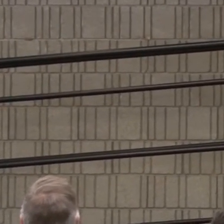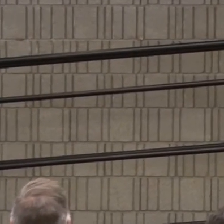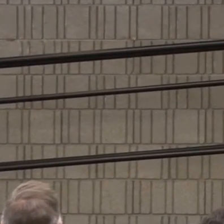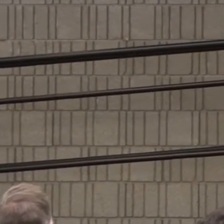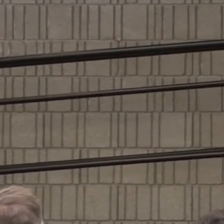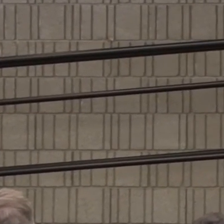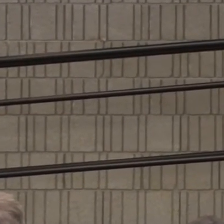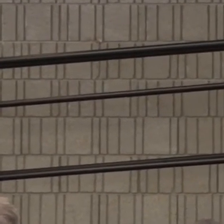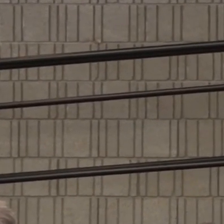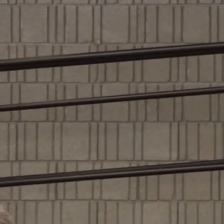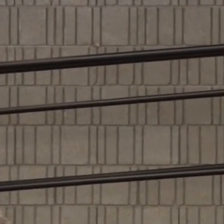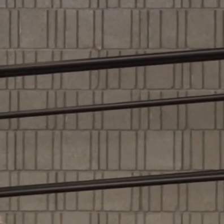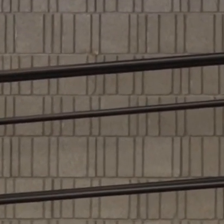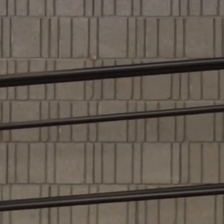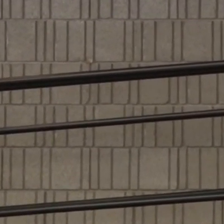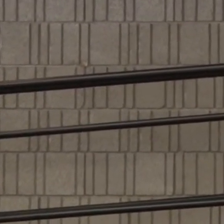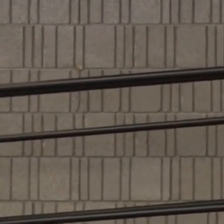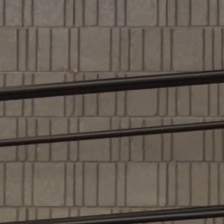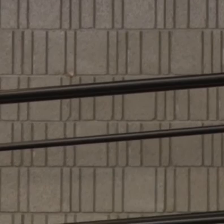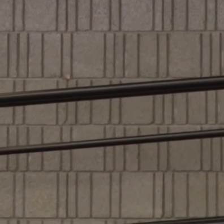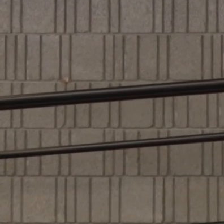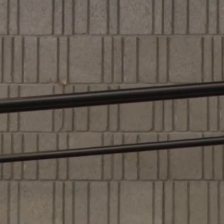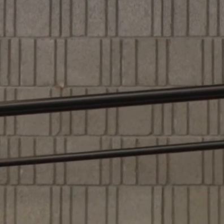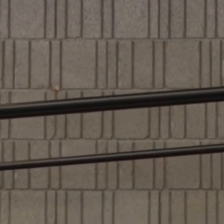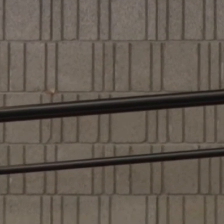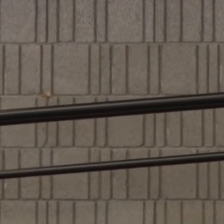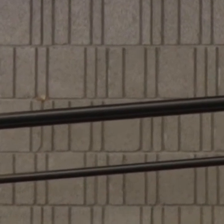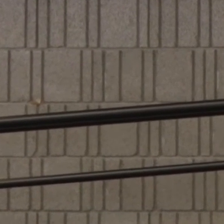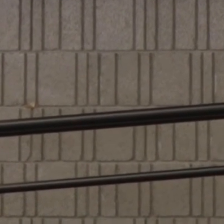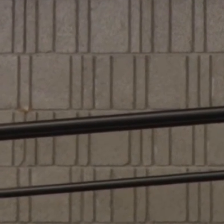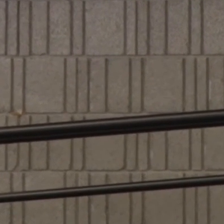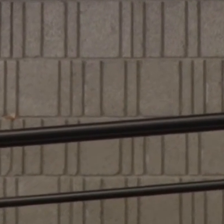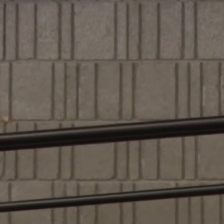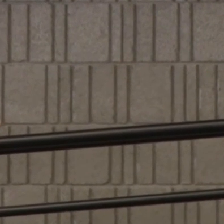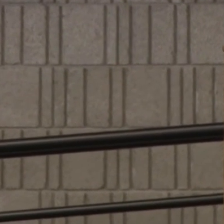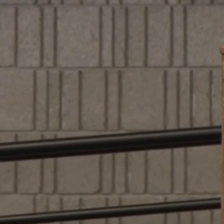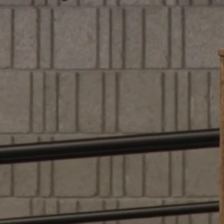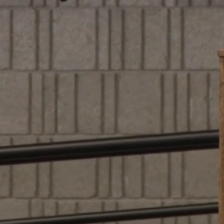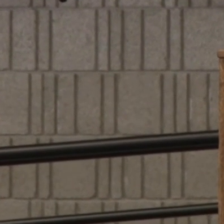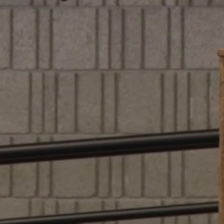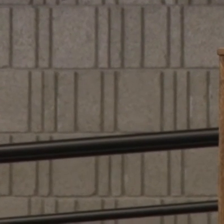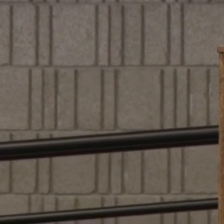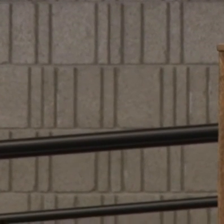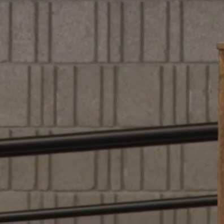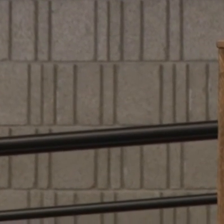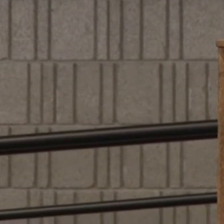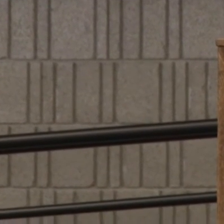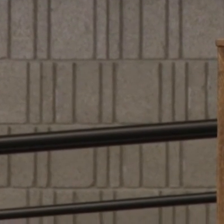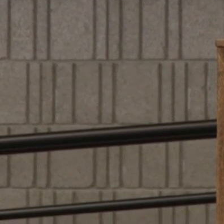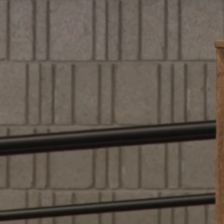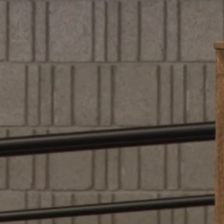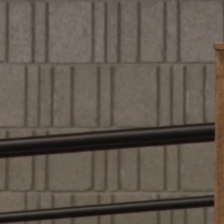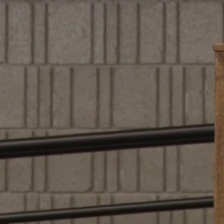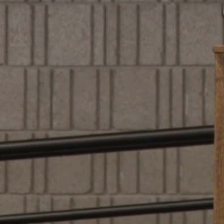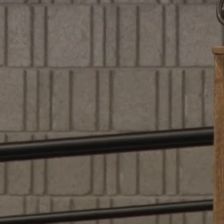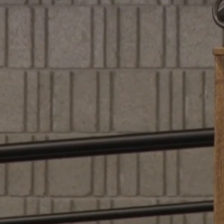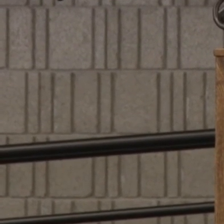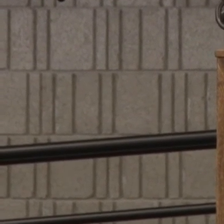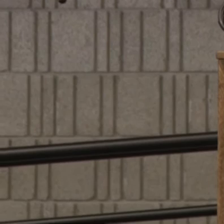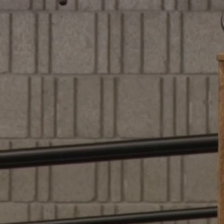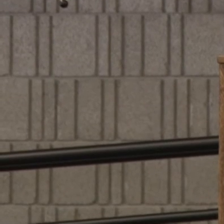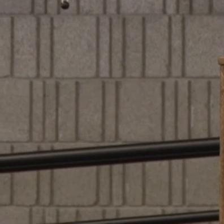Our lives begin to end the day we become silent about things that matter.